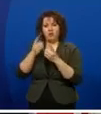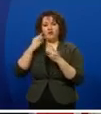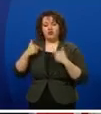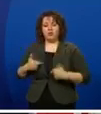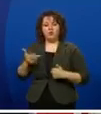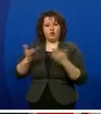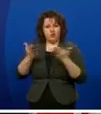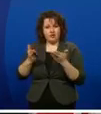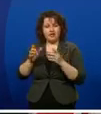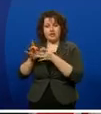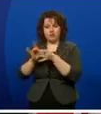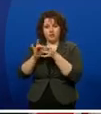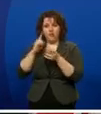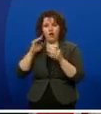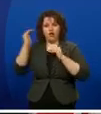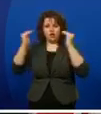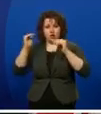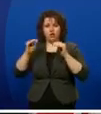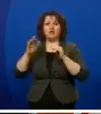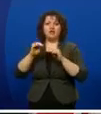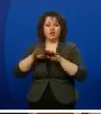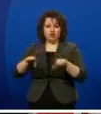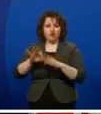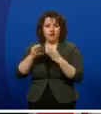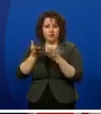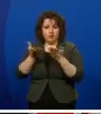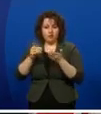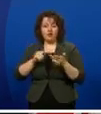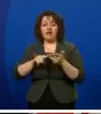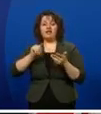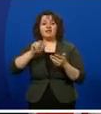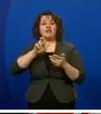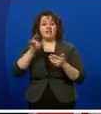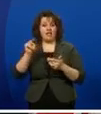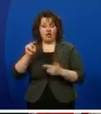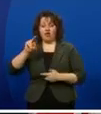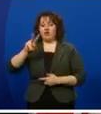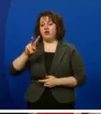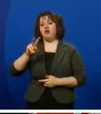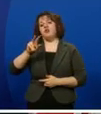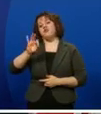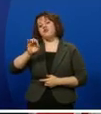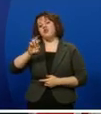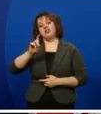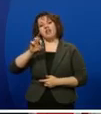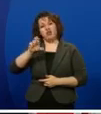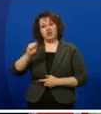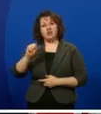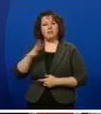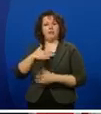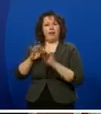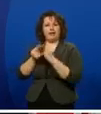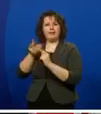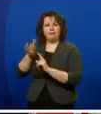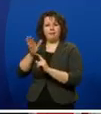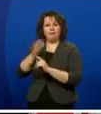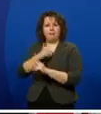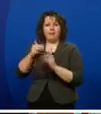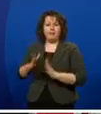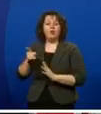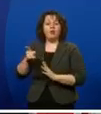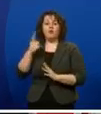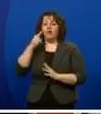Adult, Children, and Family Services, and Taryn Frederis, who is a part of my team, for their teamwork